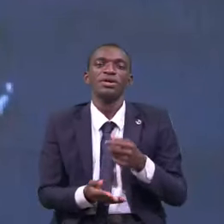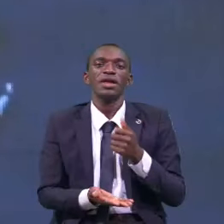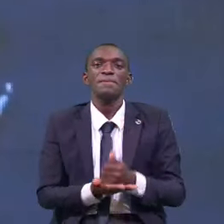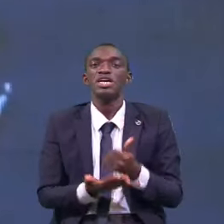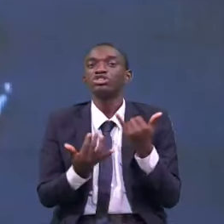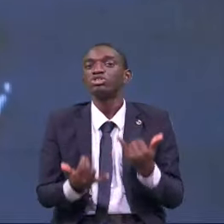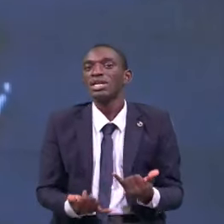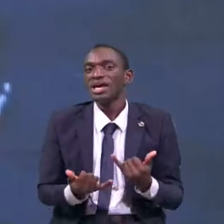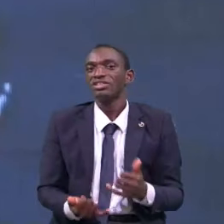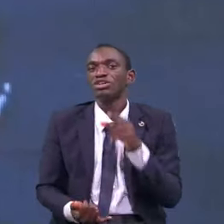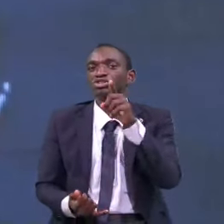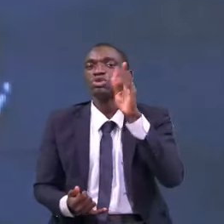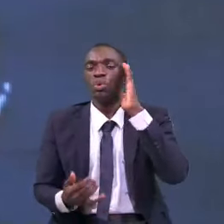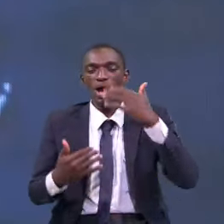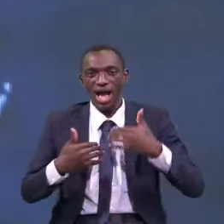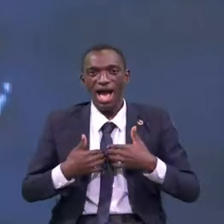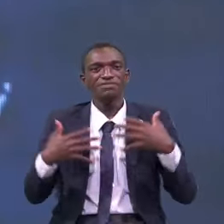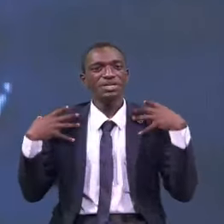Tonight you'll have healing.